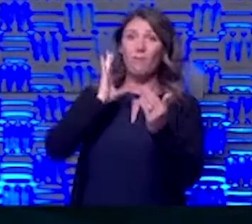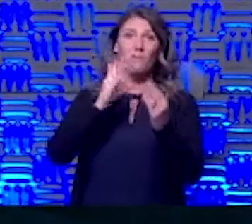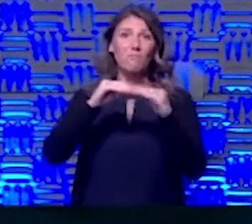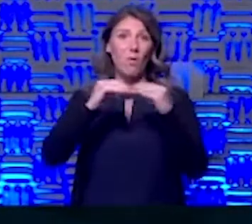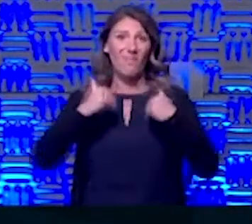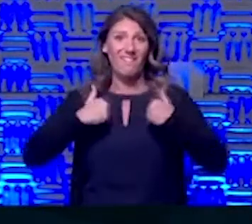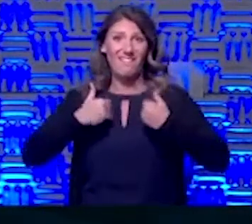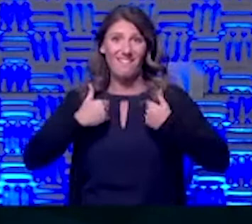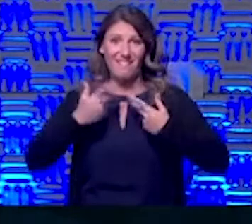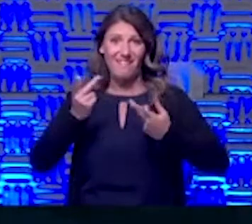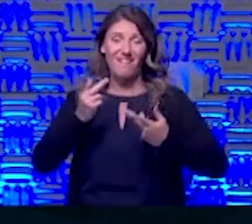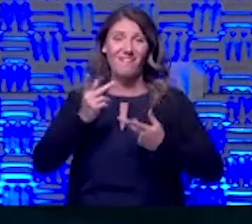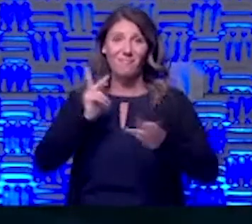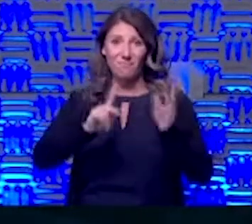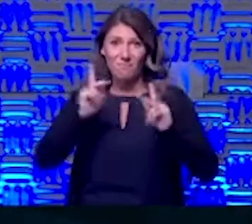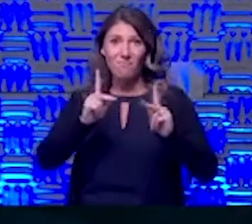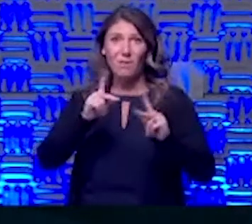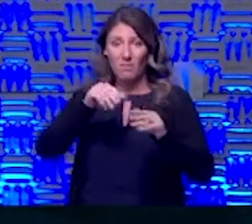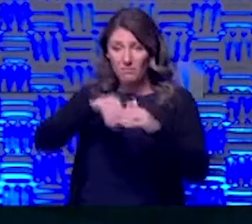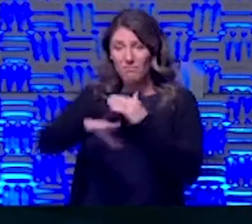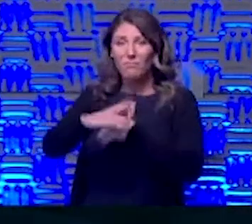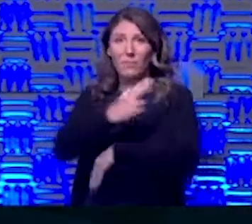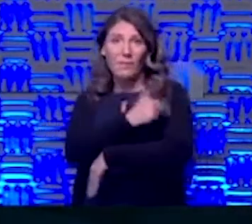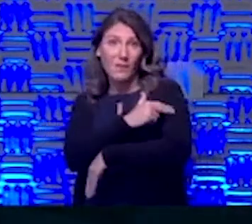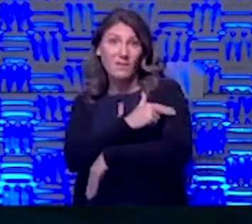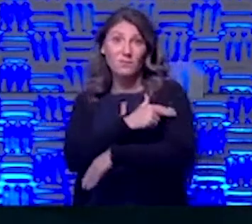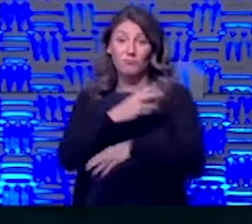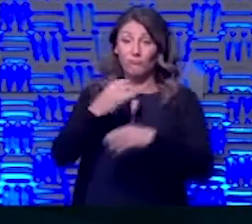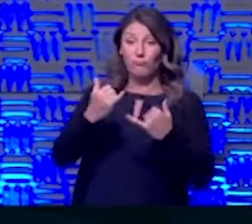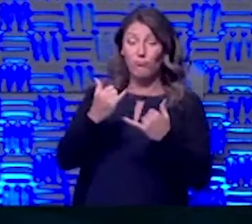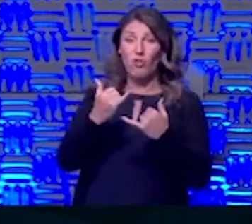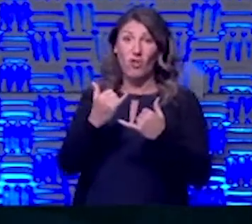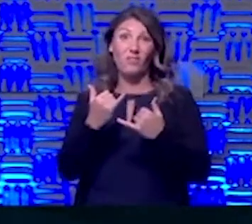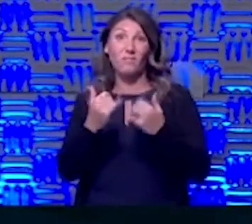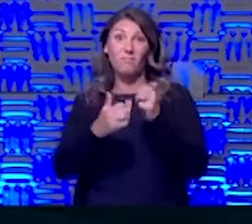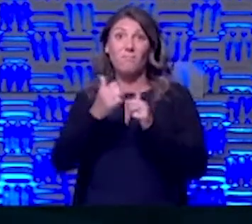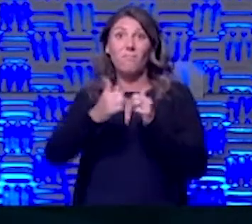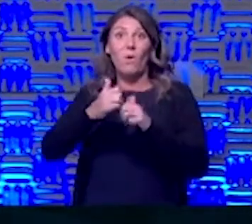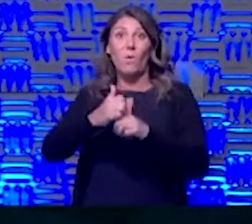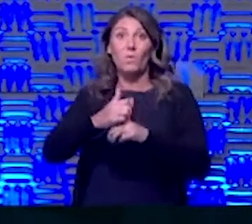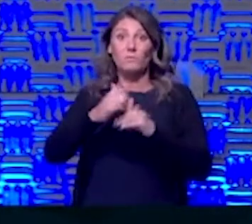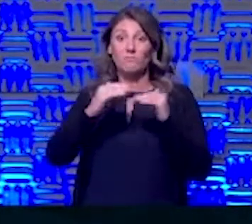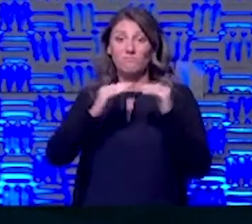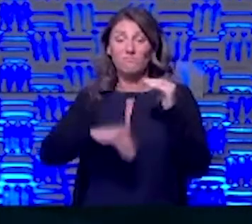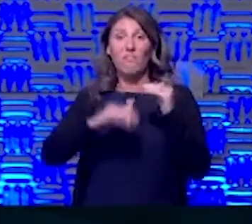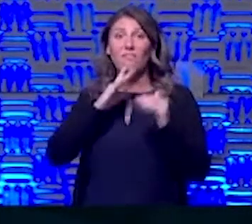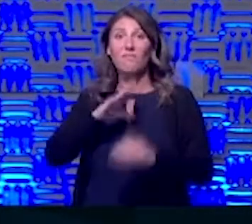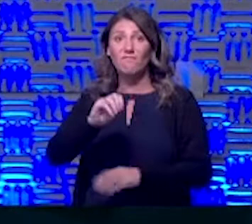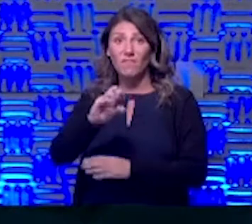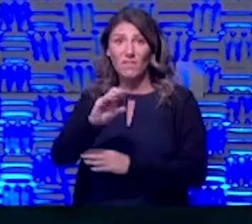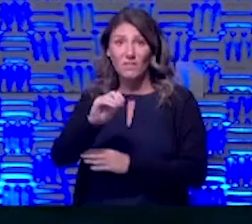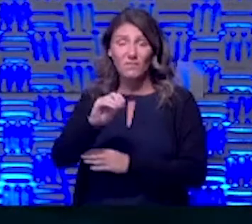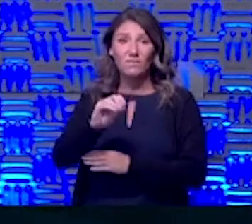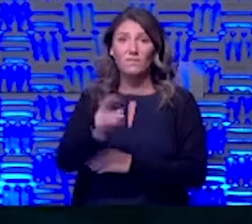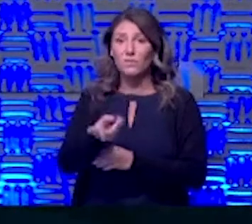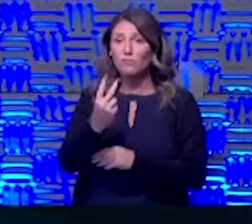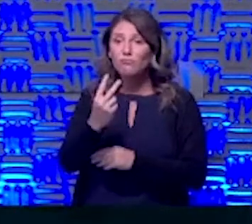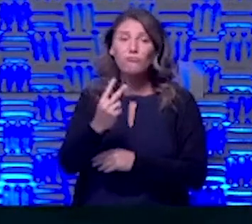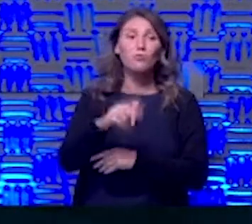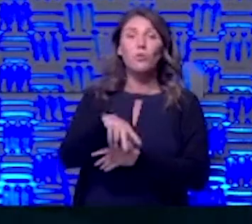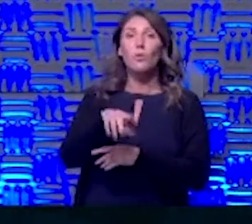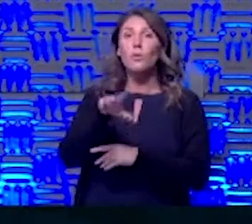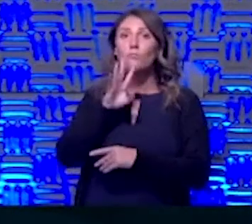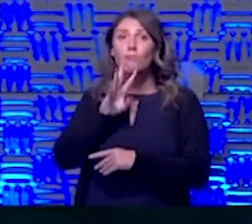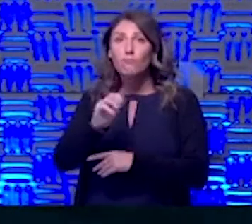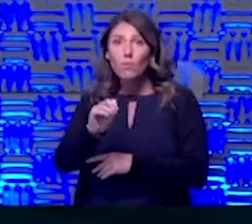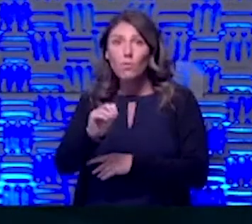third of our patients admitted are under the age of 50, with 2 being in their 20s and 4 in their 30s. And we have 1 sick